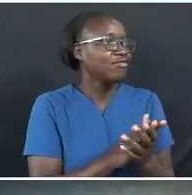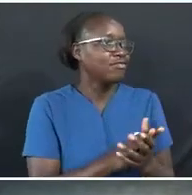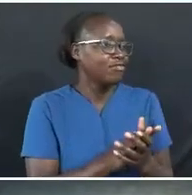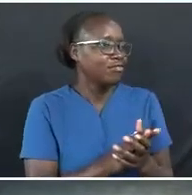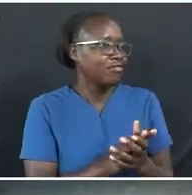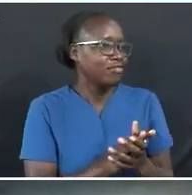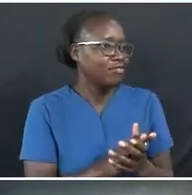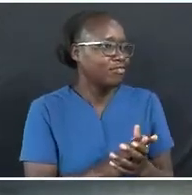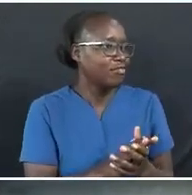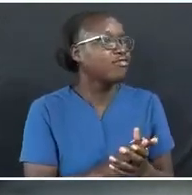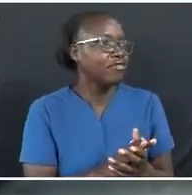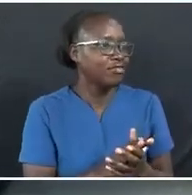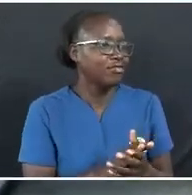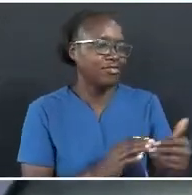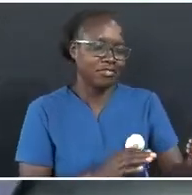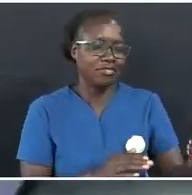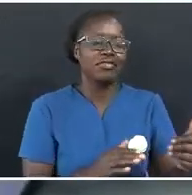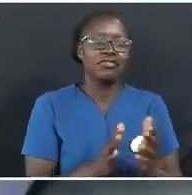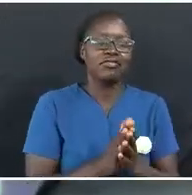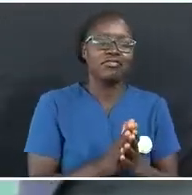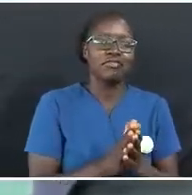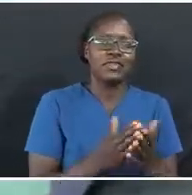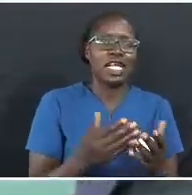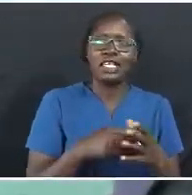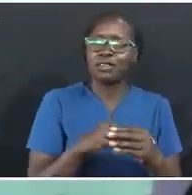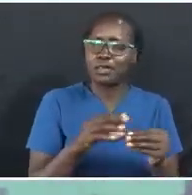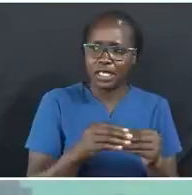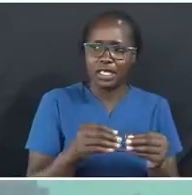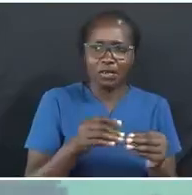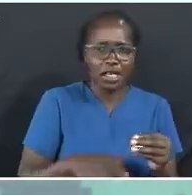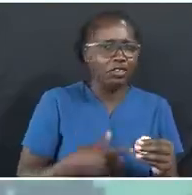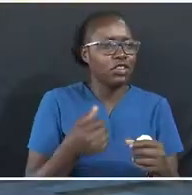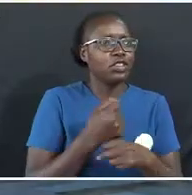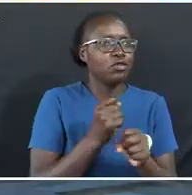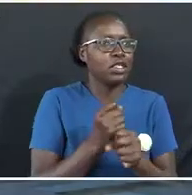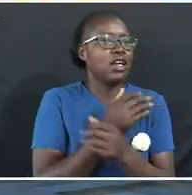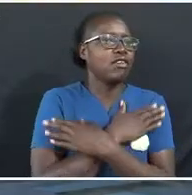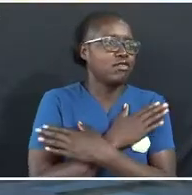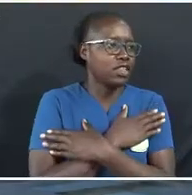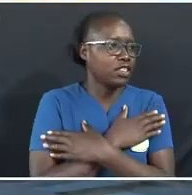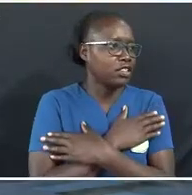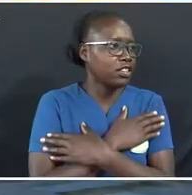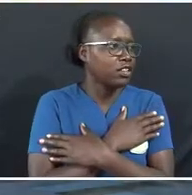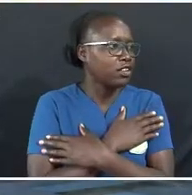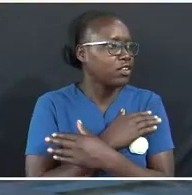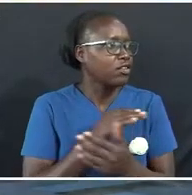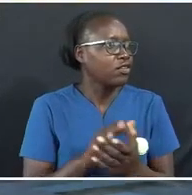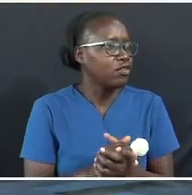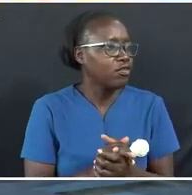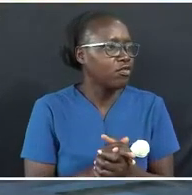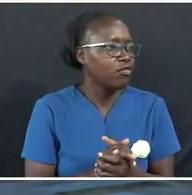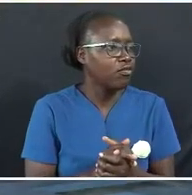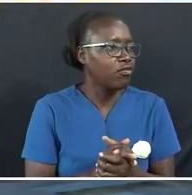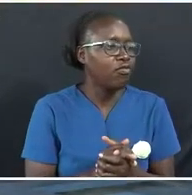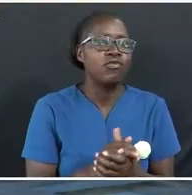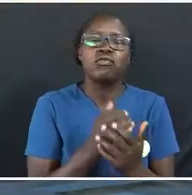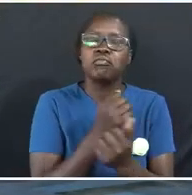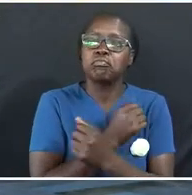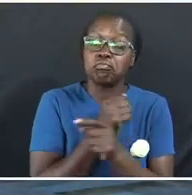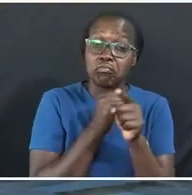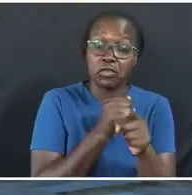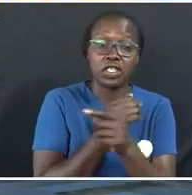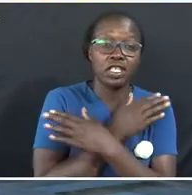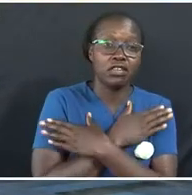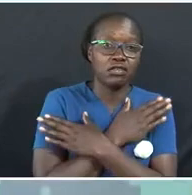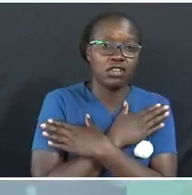friend. Be seated comfortable and feel you are sitting next to a friend. So Jesus says, if that friend